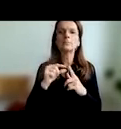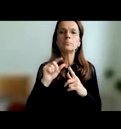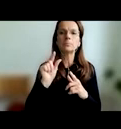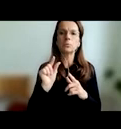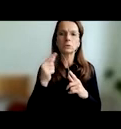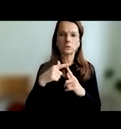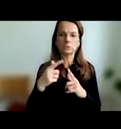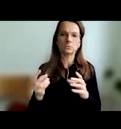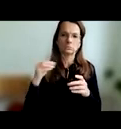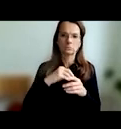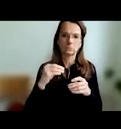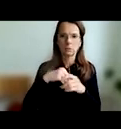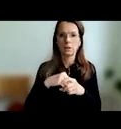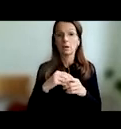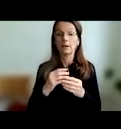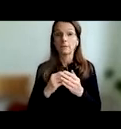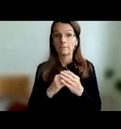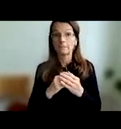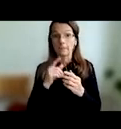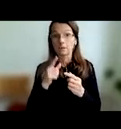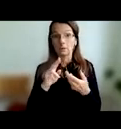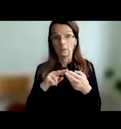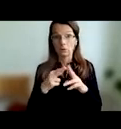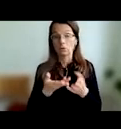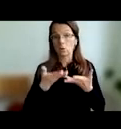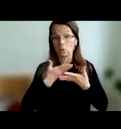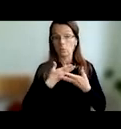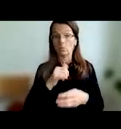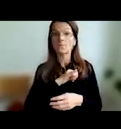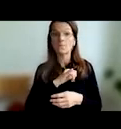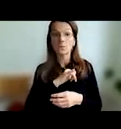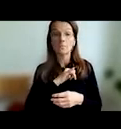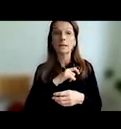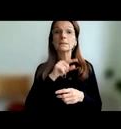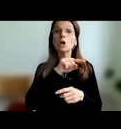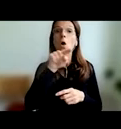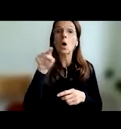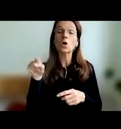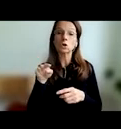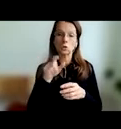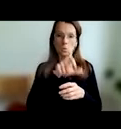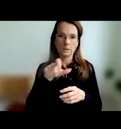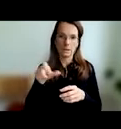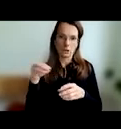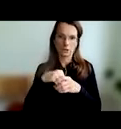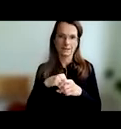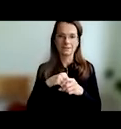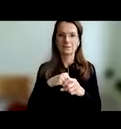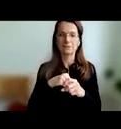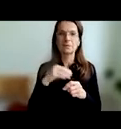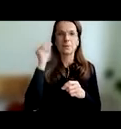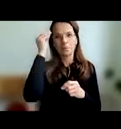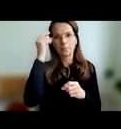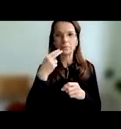available. So this input is necessary for obtaining in a